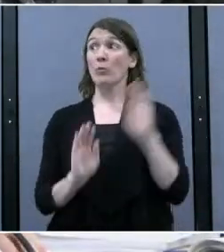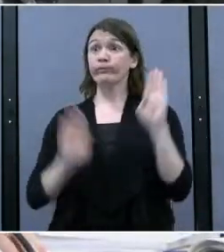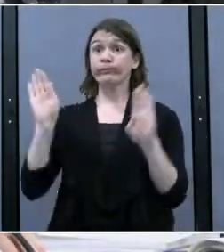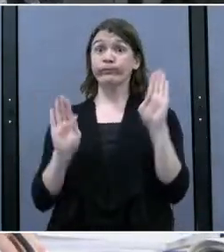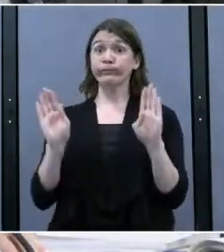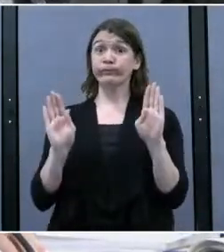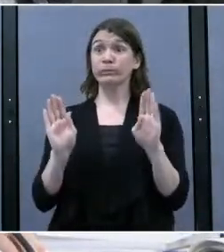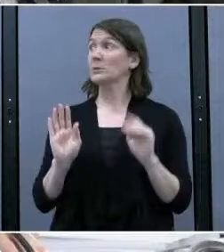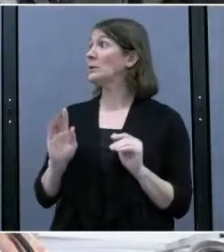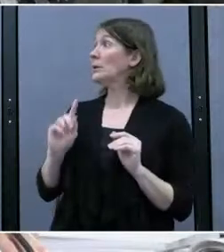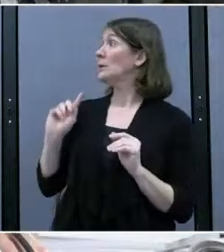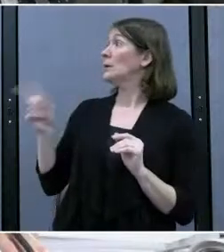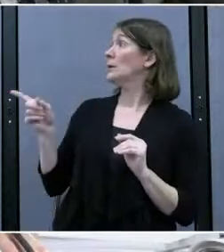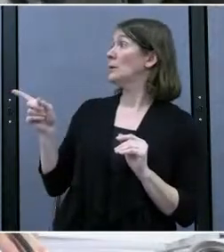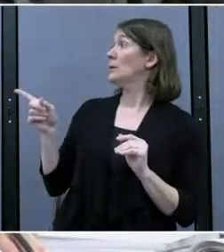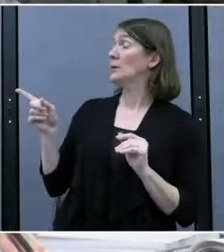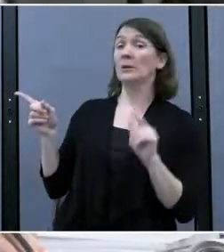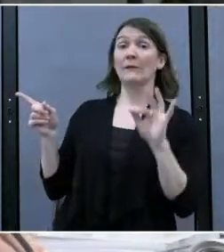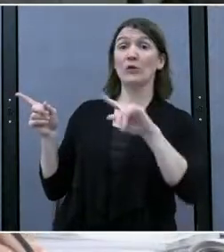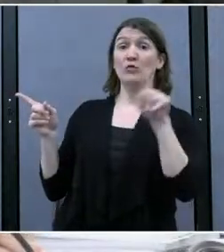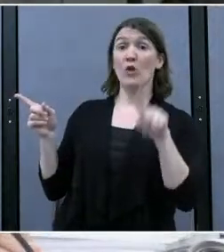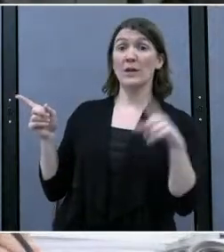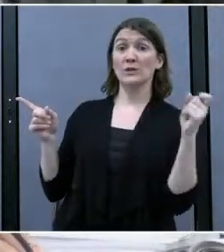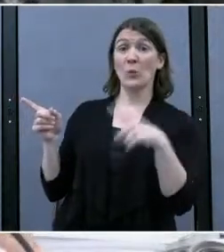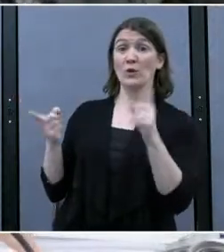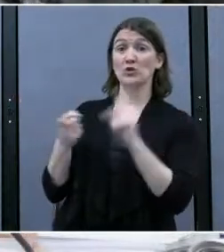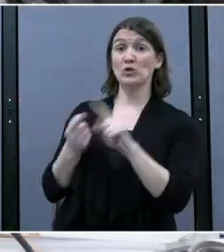I have a question for the town attorney. Okay.